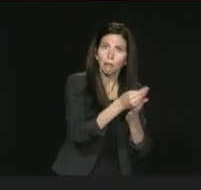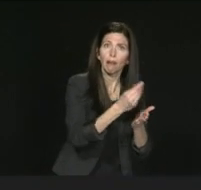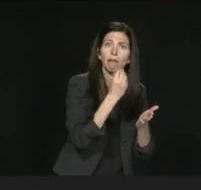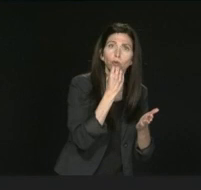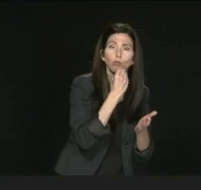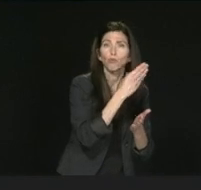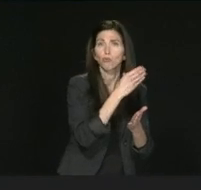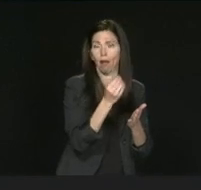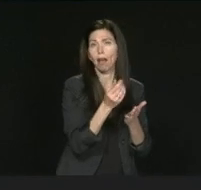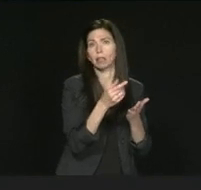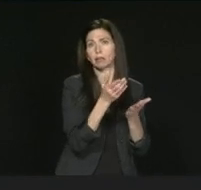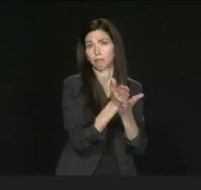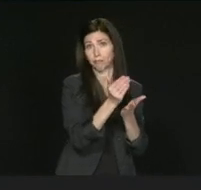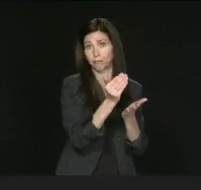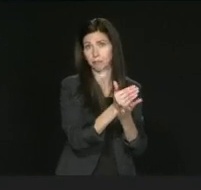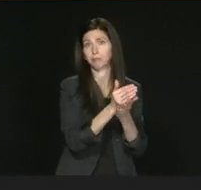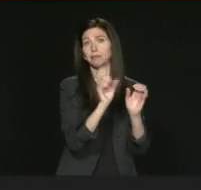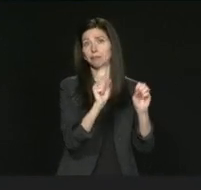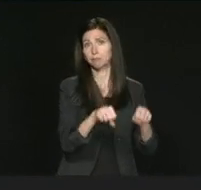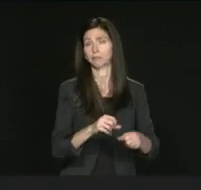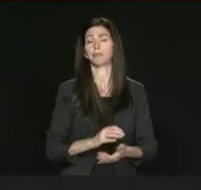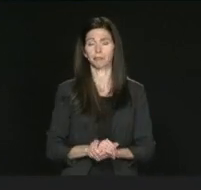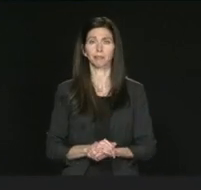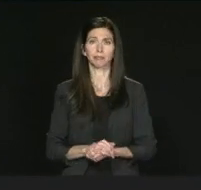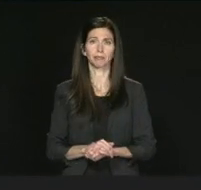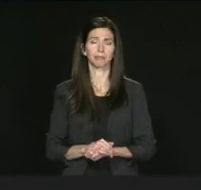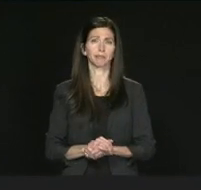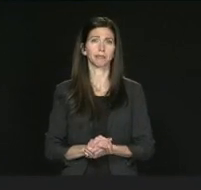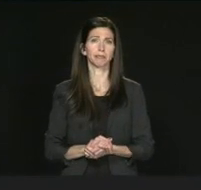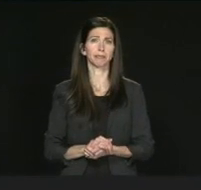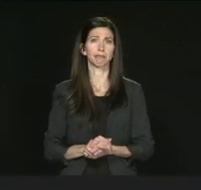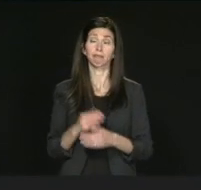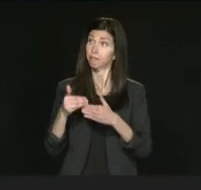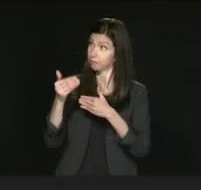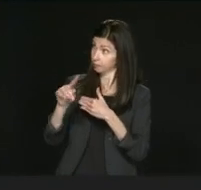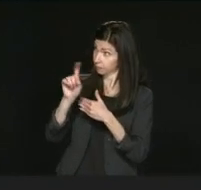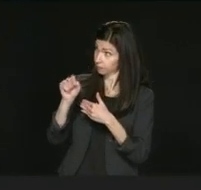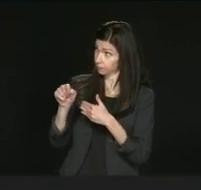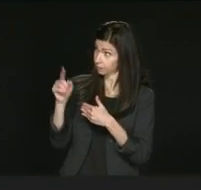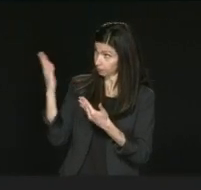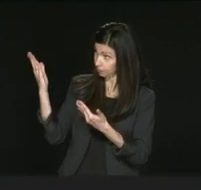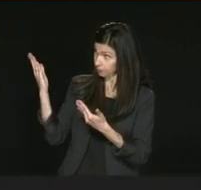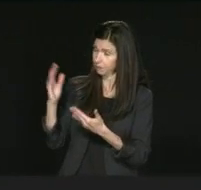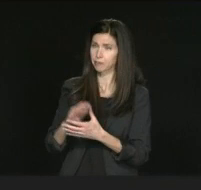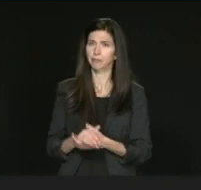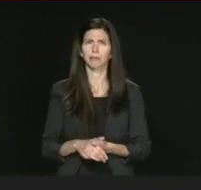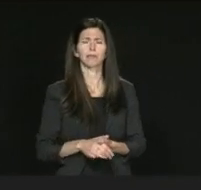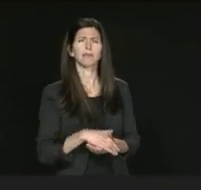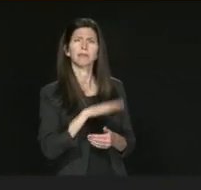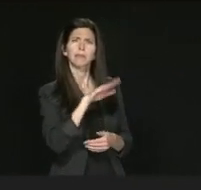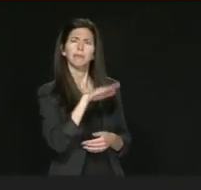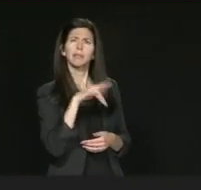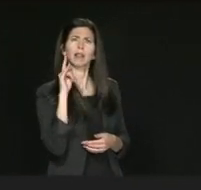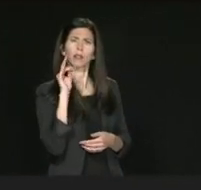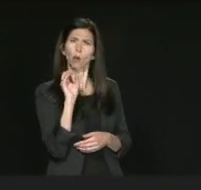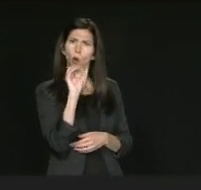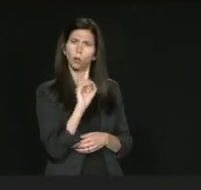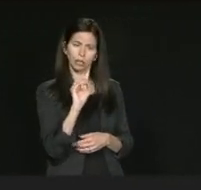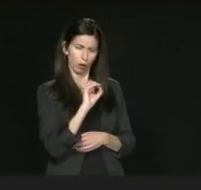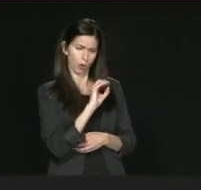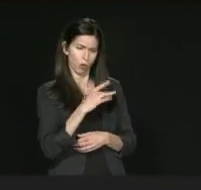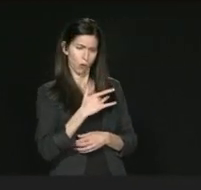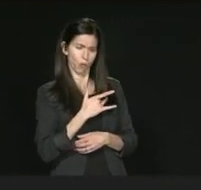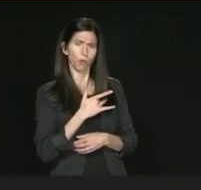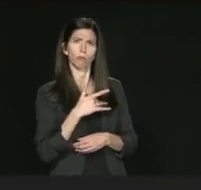Tam. The Ontario Premier is calling for a national strategy on contact tracing. Is that